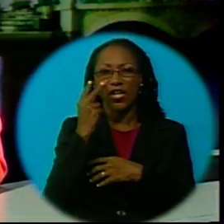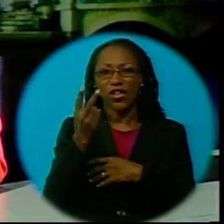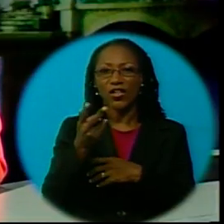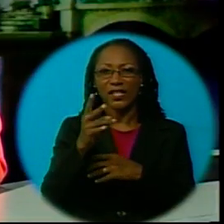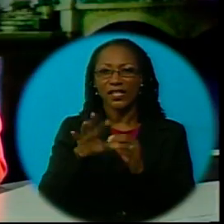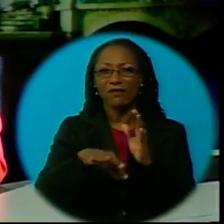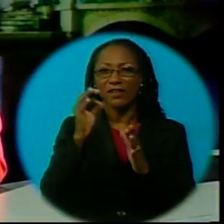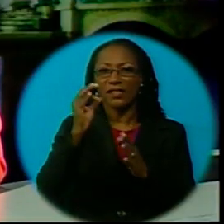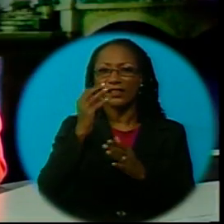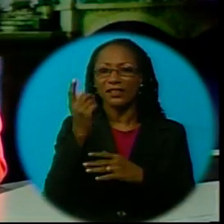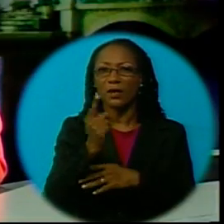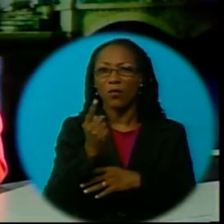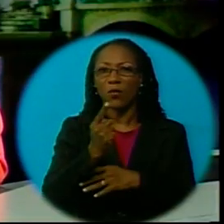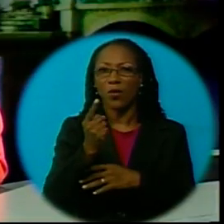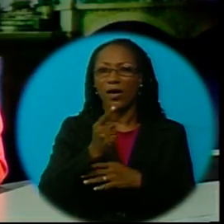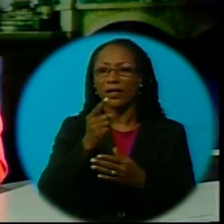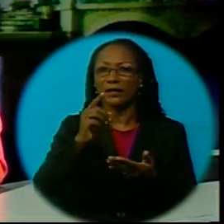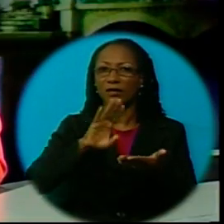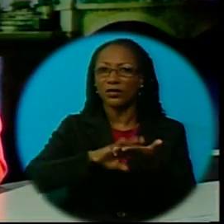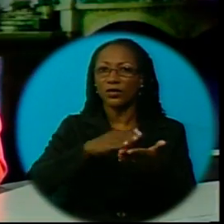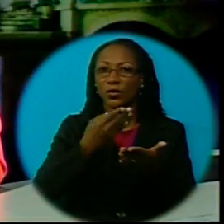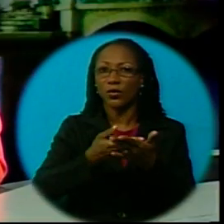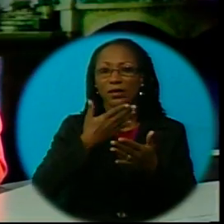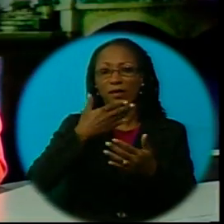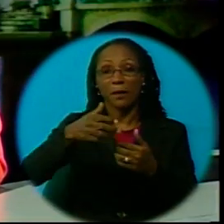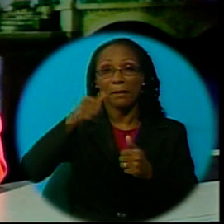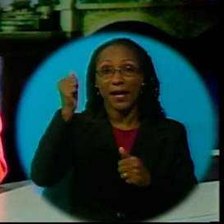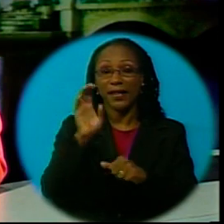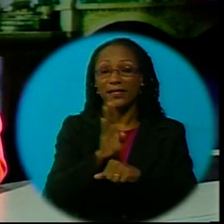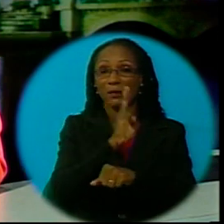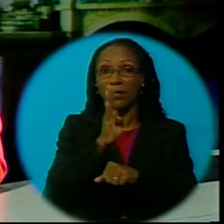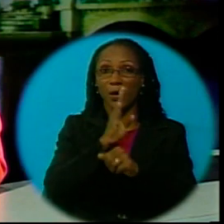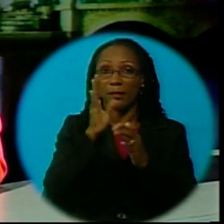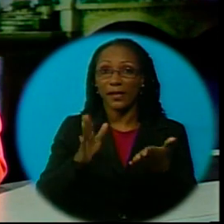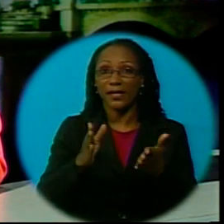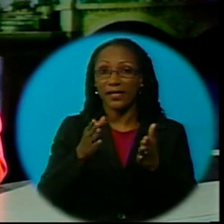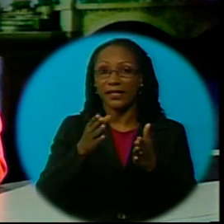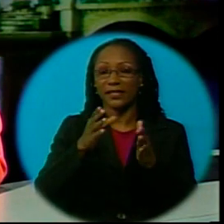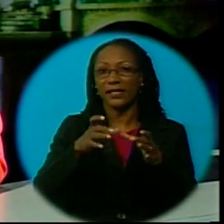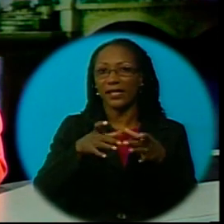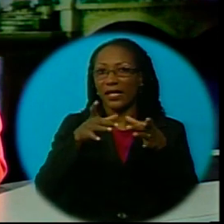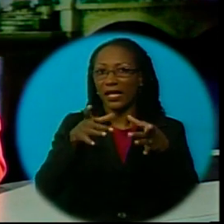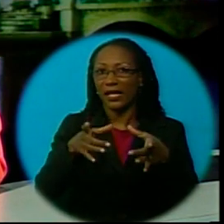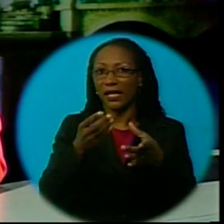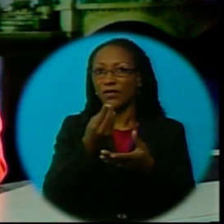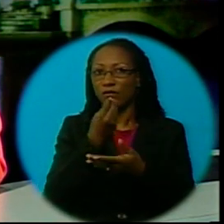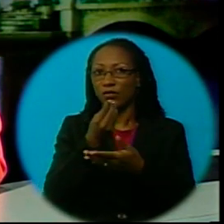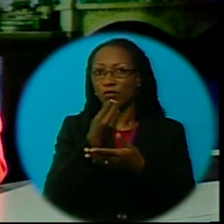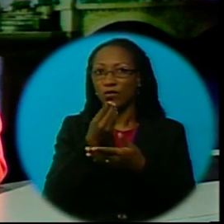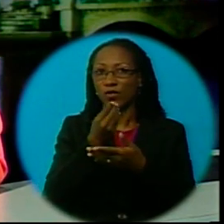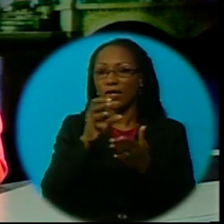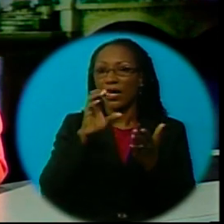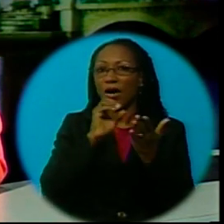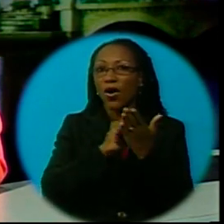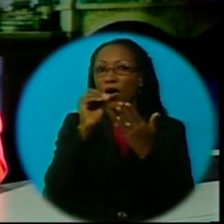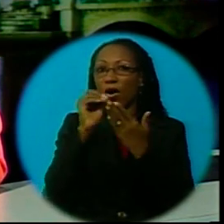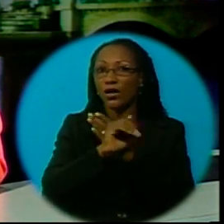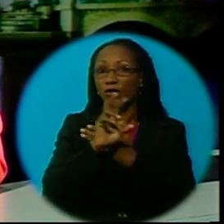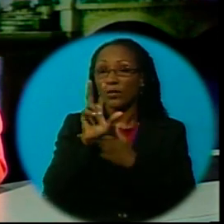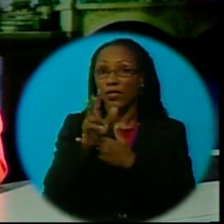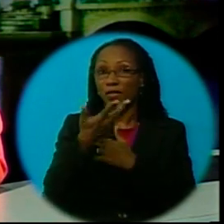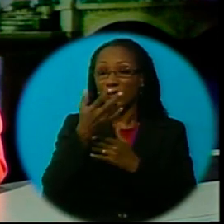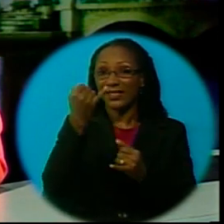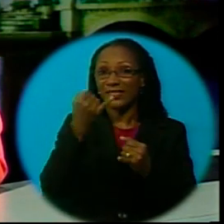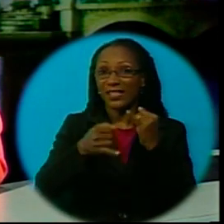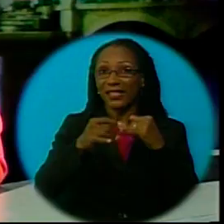best traditional Bajan dish. He says the deadline for applications is October 3rd, but interested people should submit